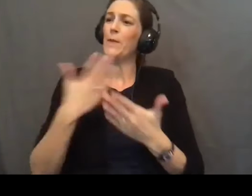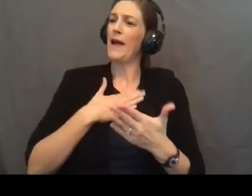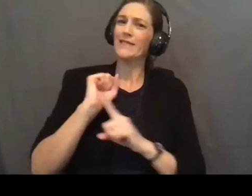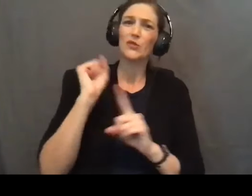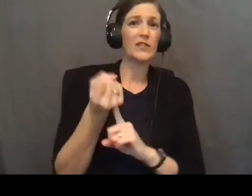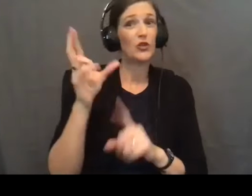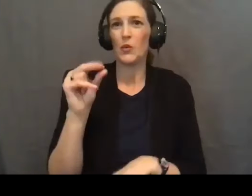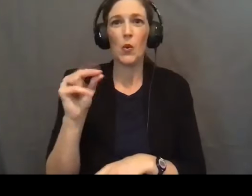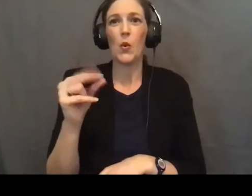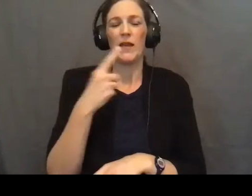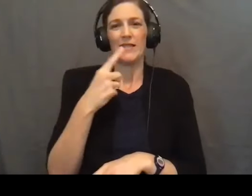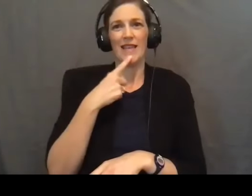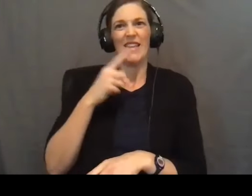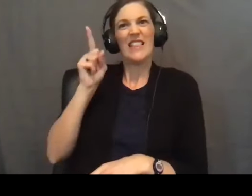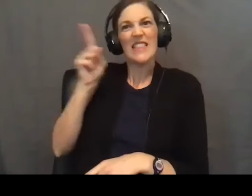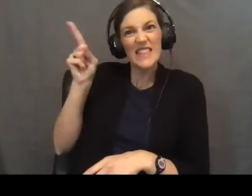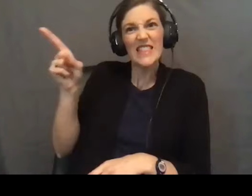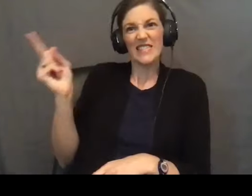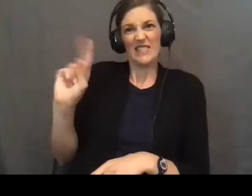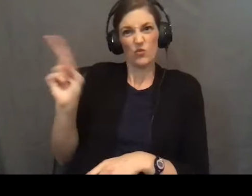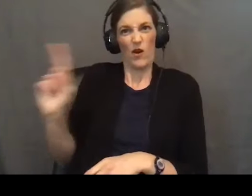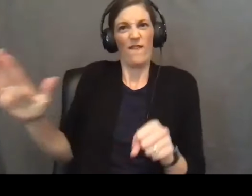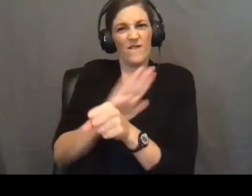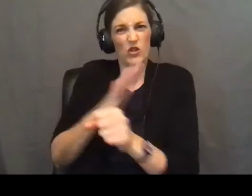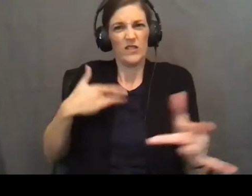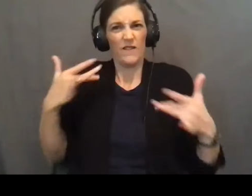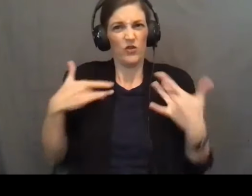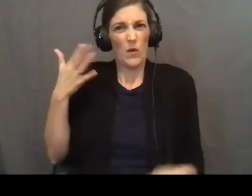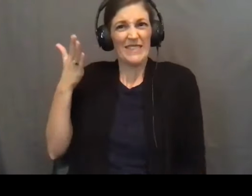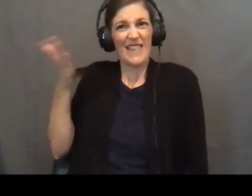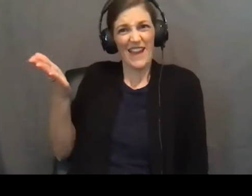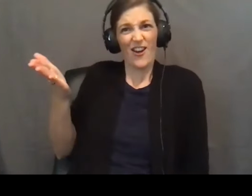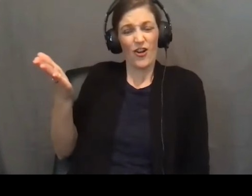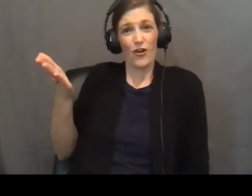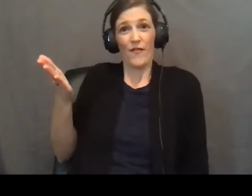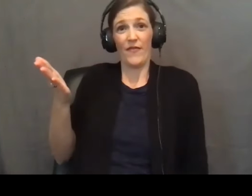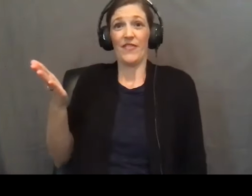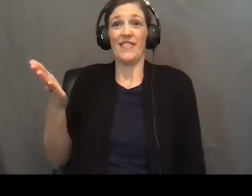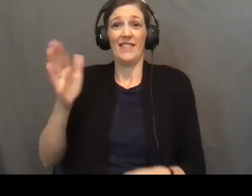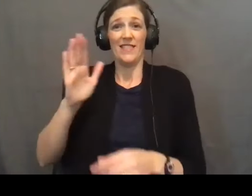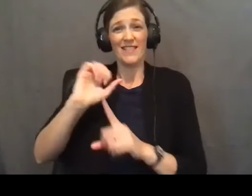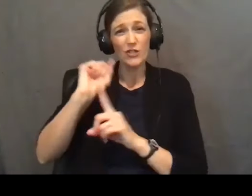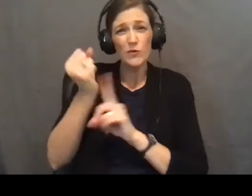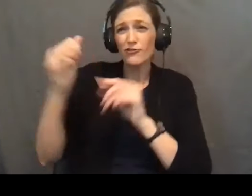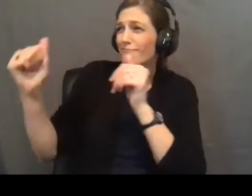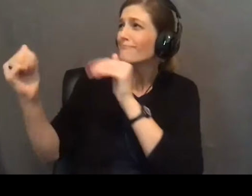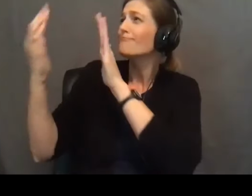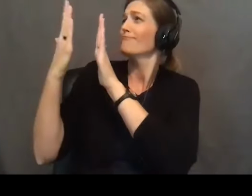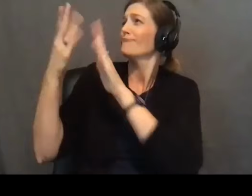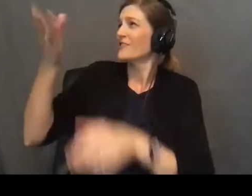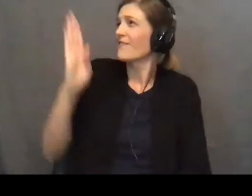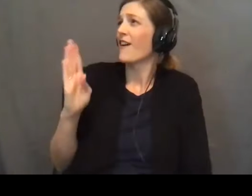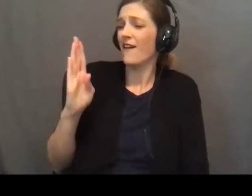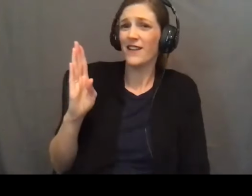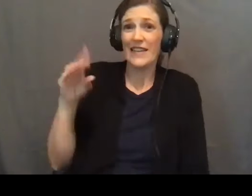No, he's saying this is where the fullness of joy is. The circumstance is in the presence of God. He says, in your presence